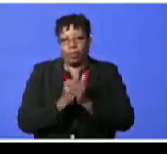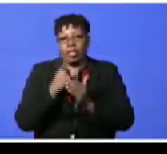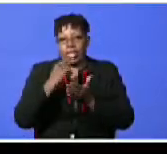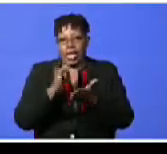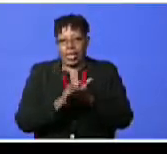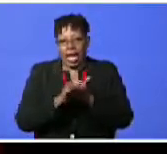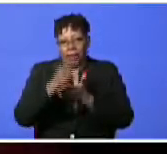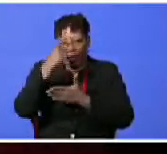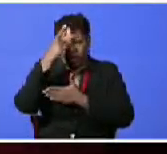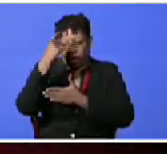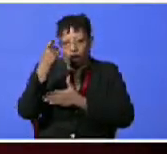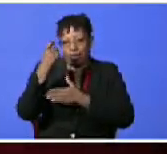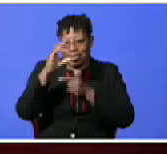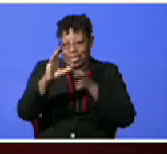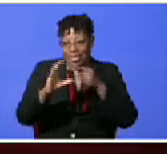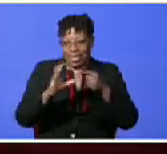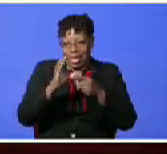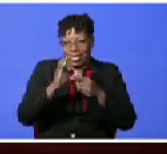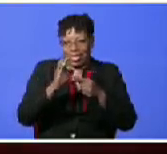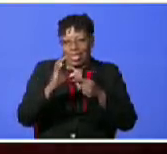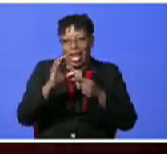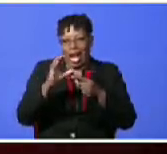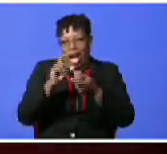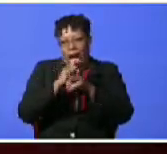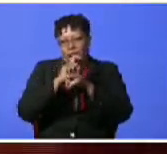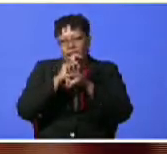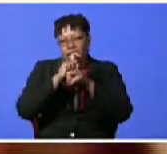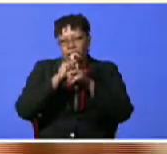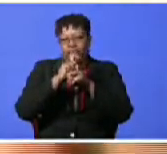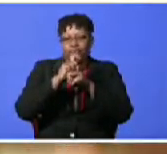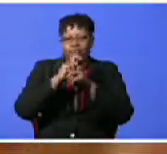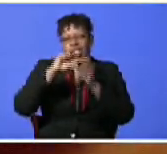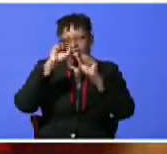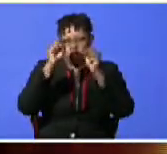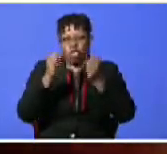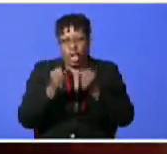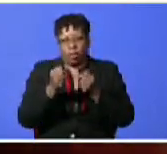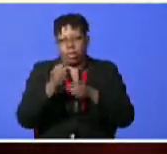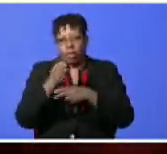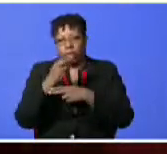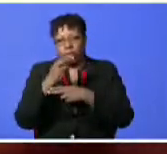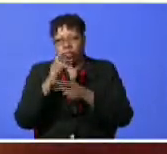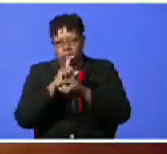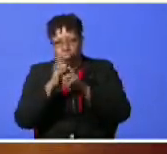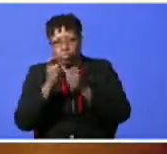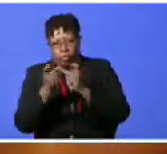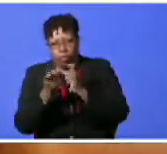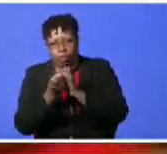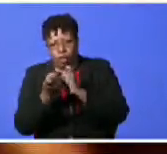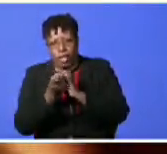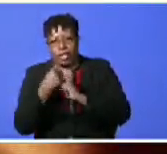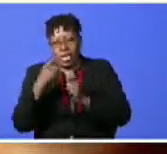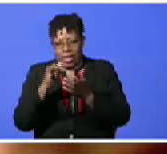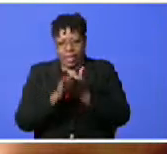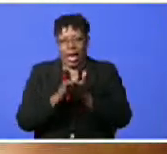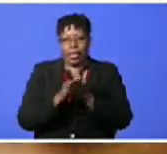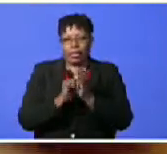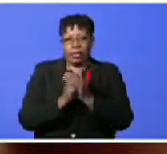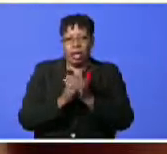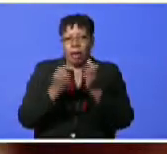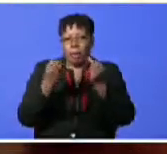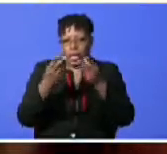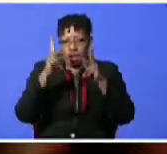are sickled and can get stuck in blood vessels, it hinders oxygen flow throughout the body. Smith-Mortimer says many sicklers have to be admitted